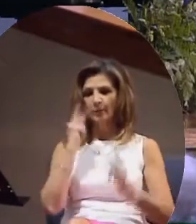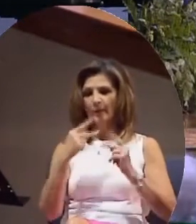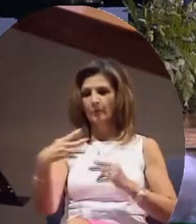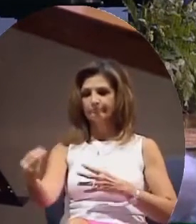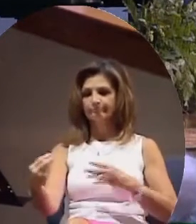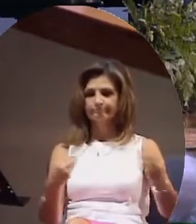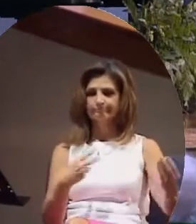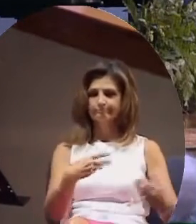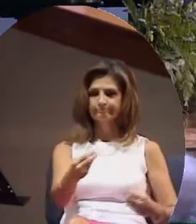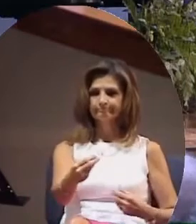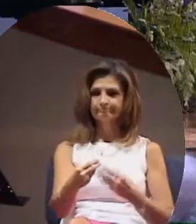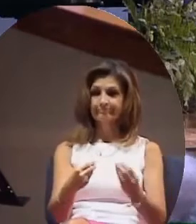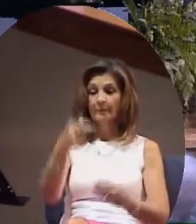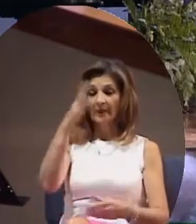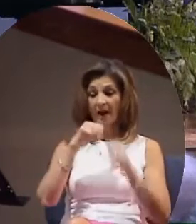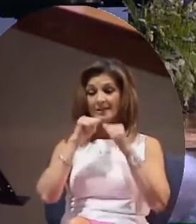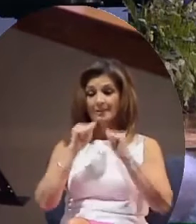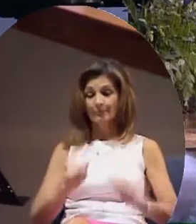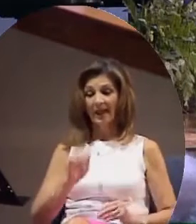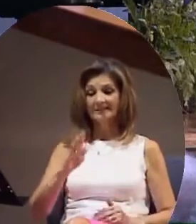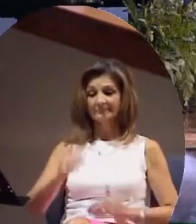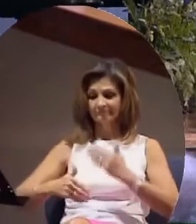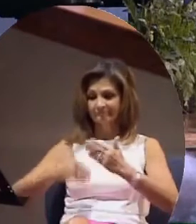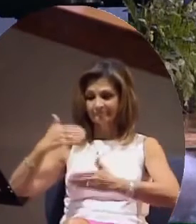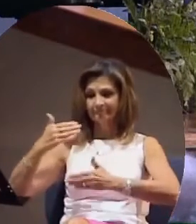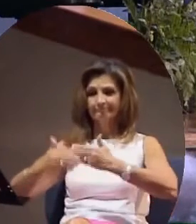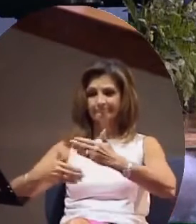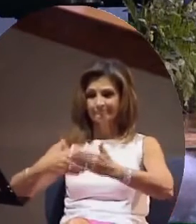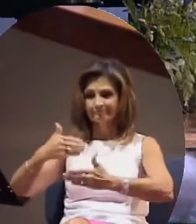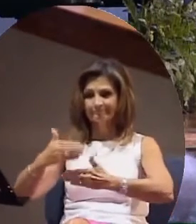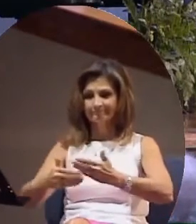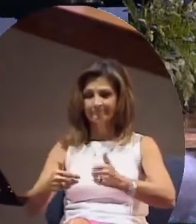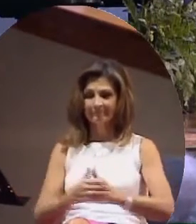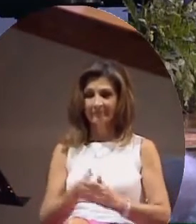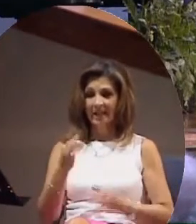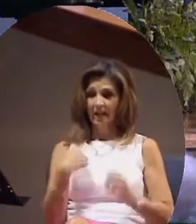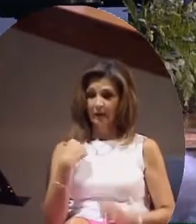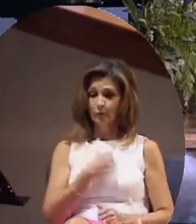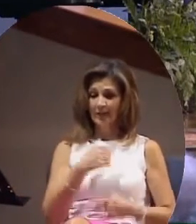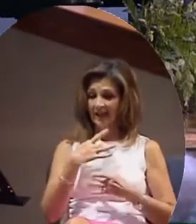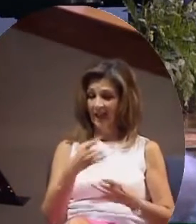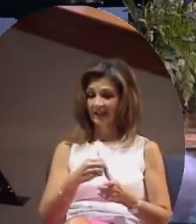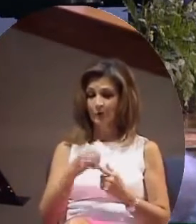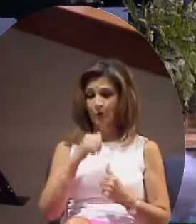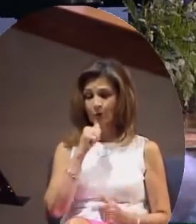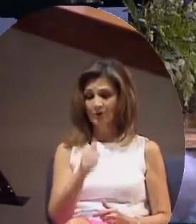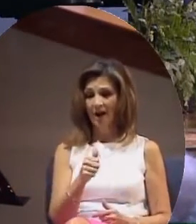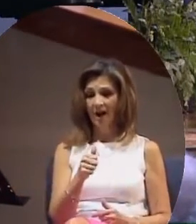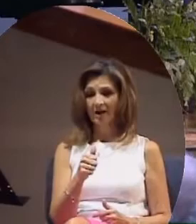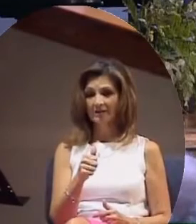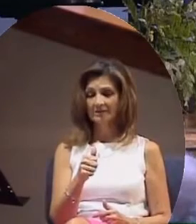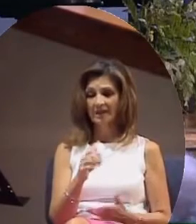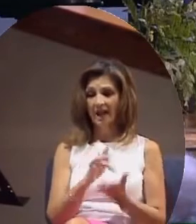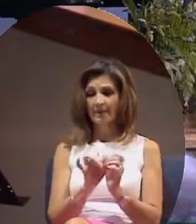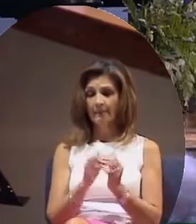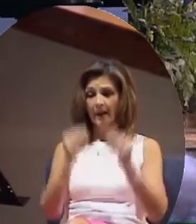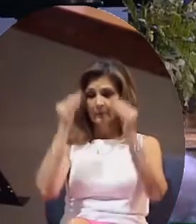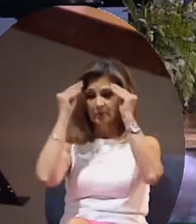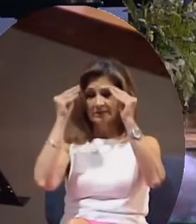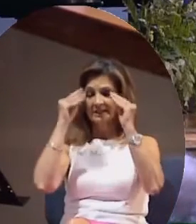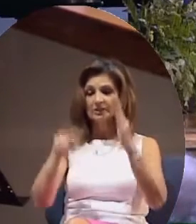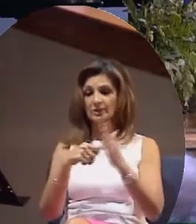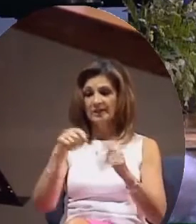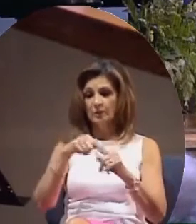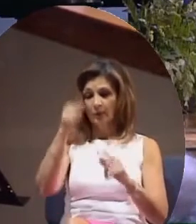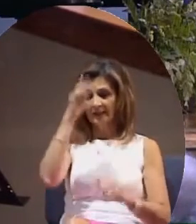telling you, God has blessed their young'uns. And whether we like this or not, the Bible teaches this.